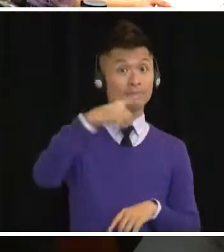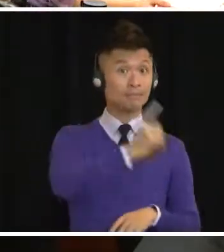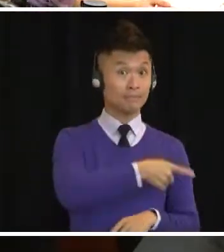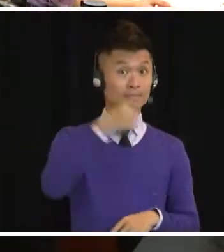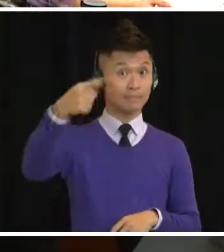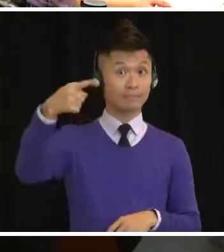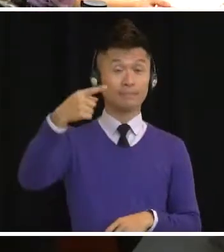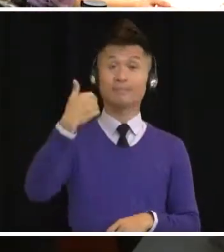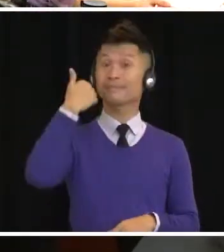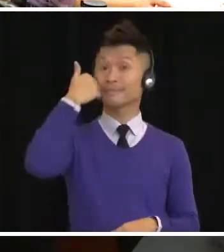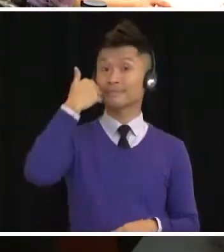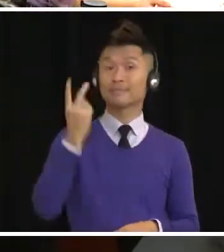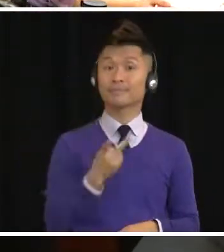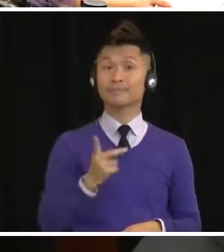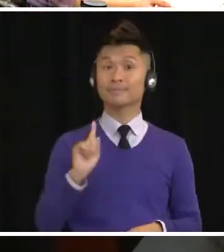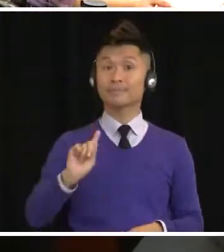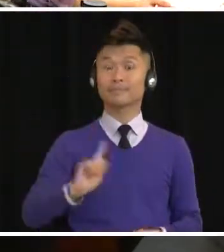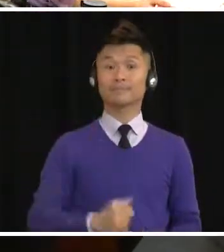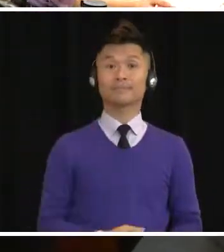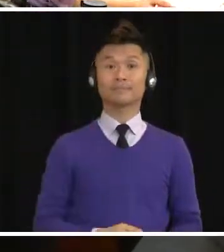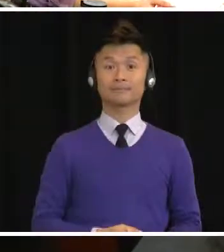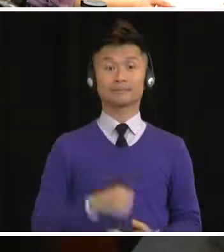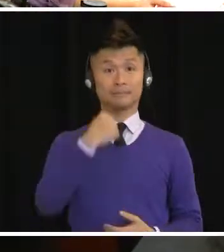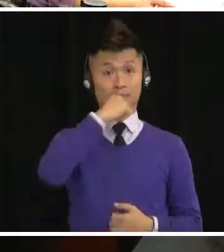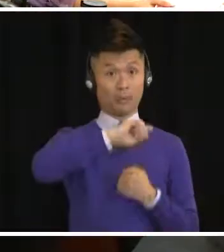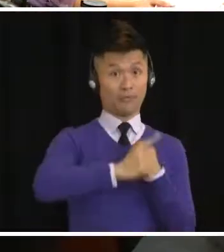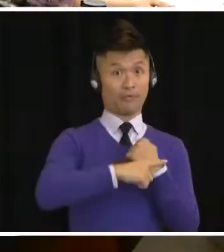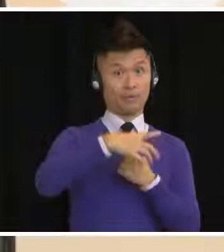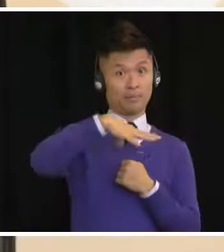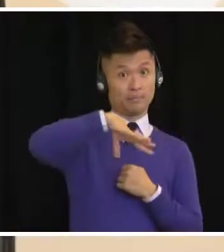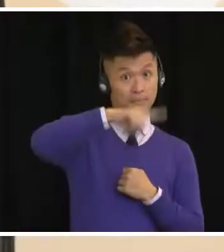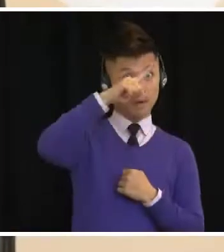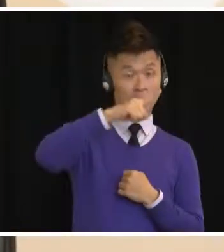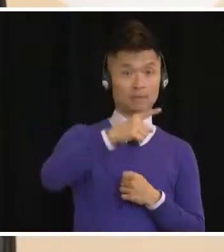CRC provision or domestic law provision?